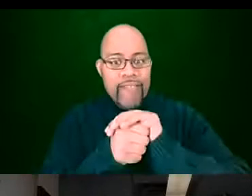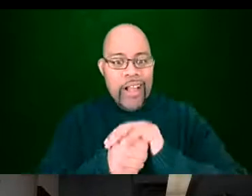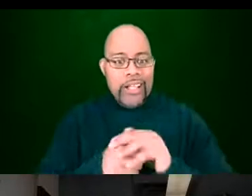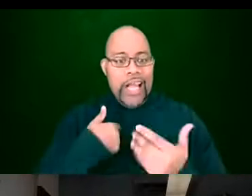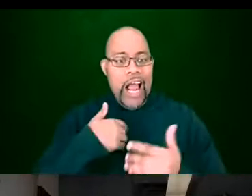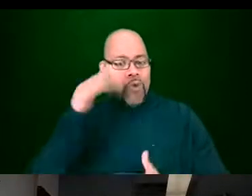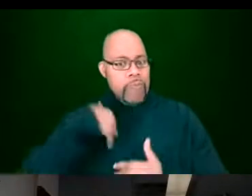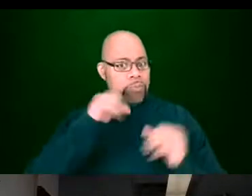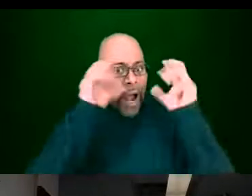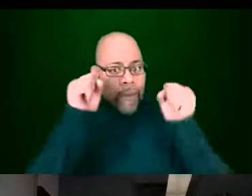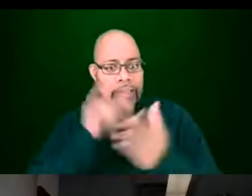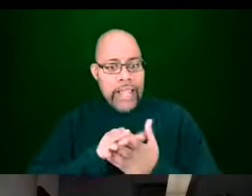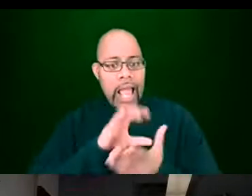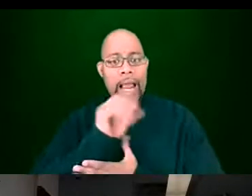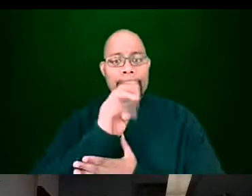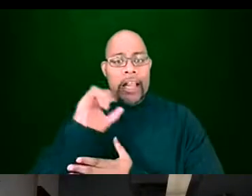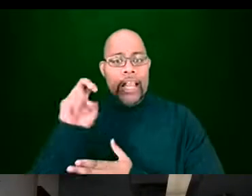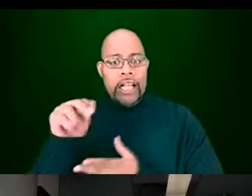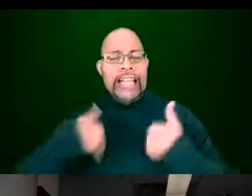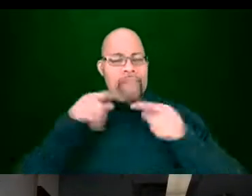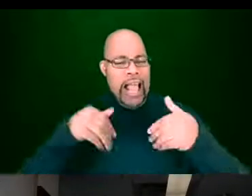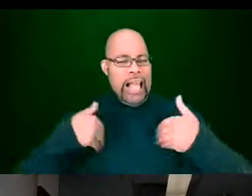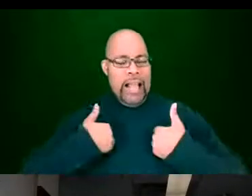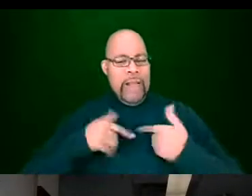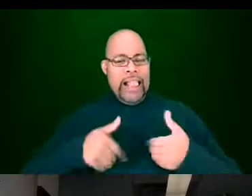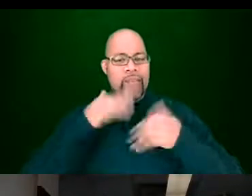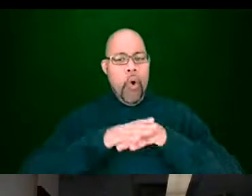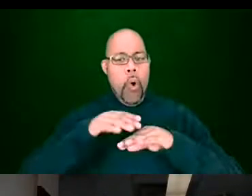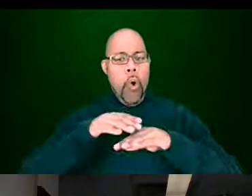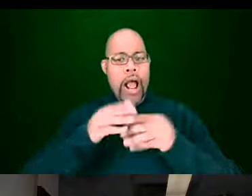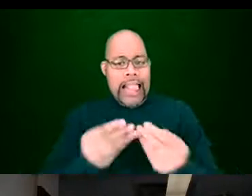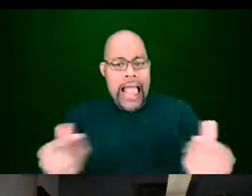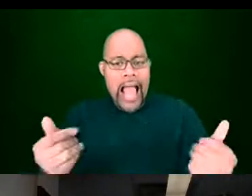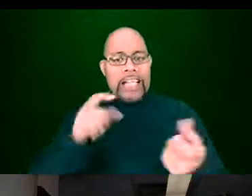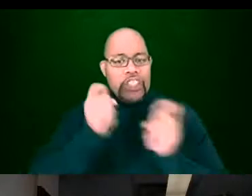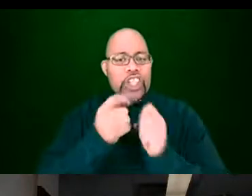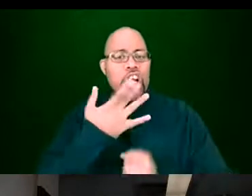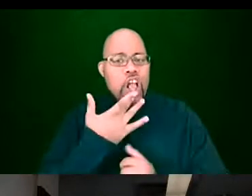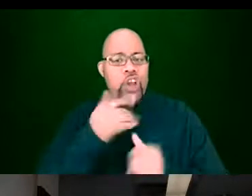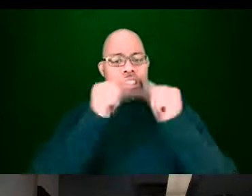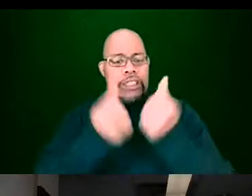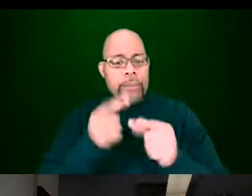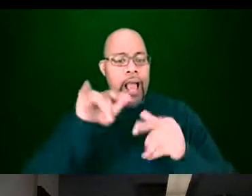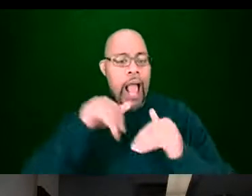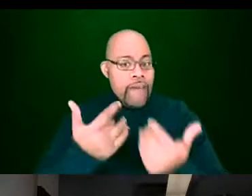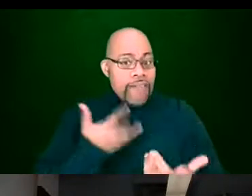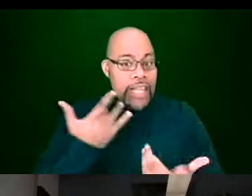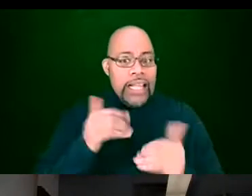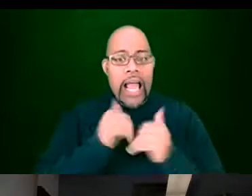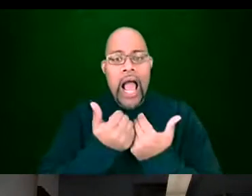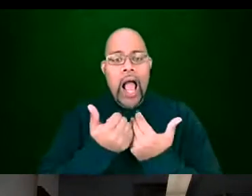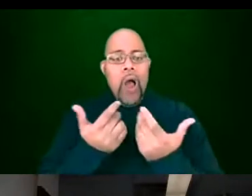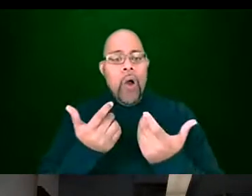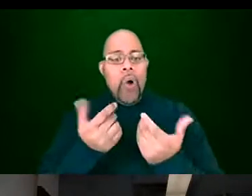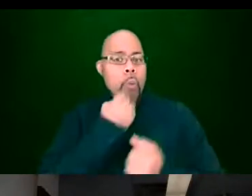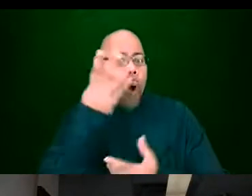being fascinated with was chameleons, who live on land, who can kind of change their color and shade depending on how they're feeling, how warm